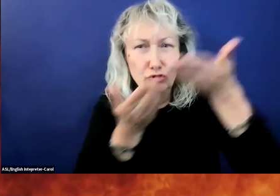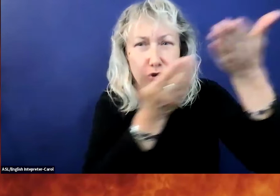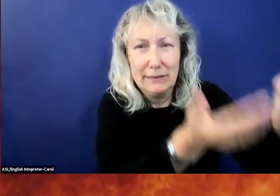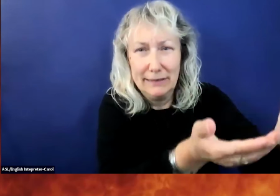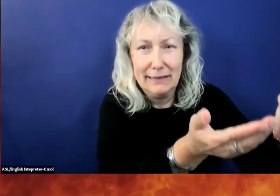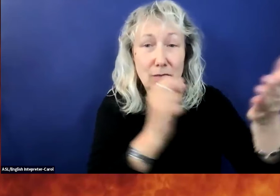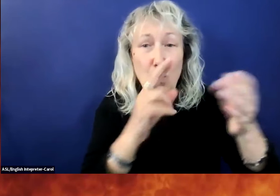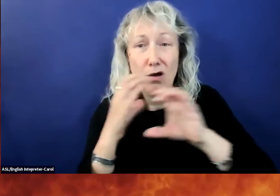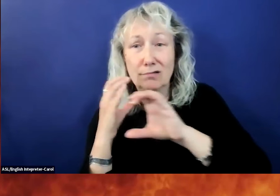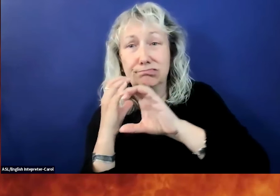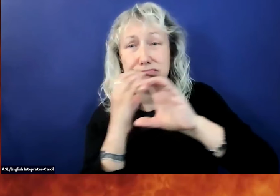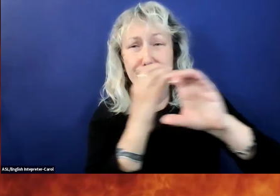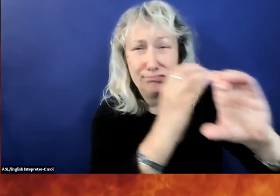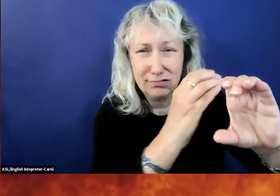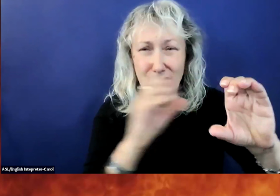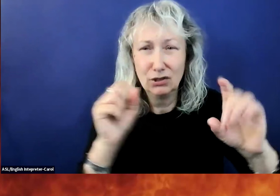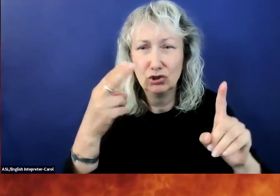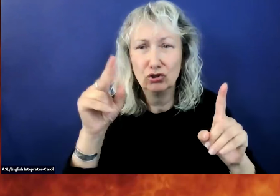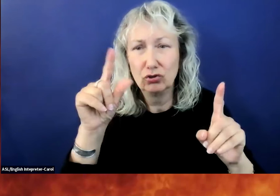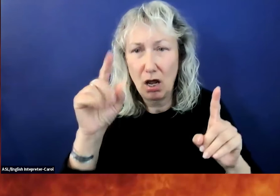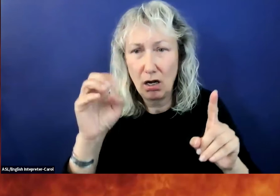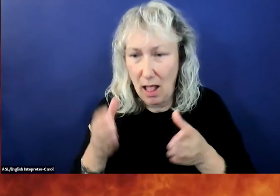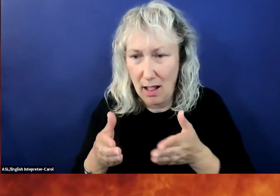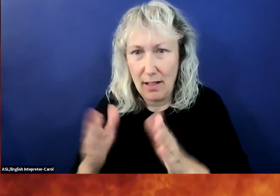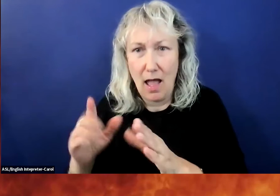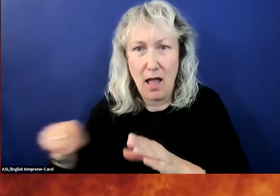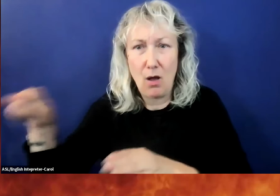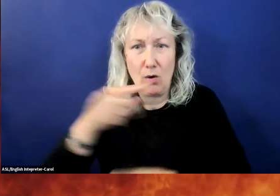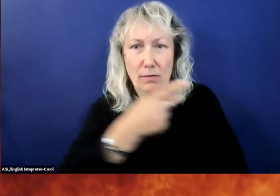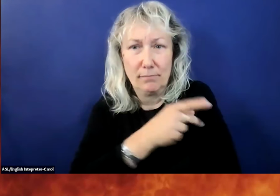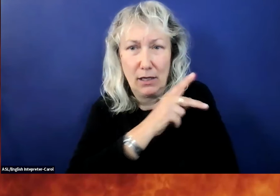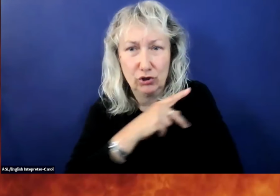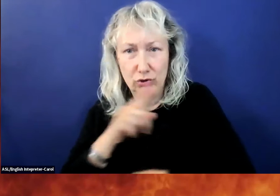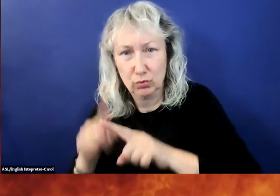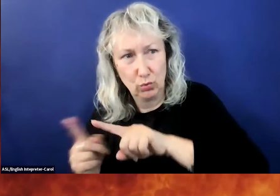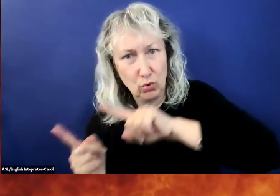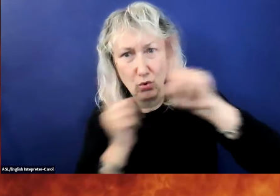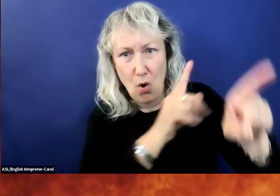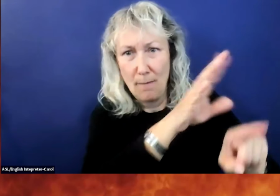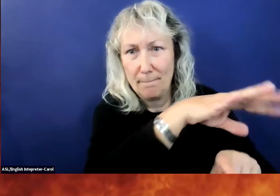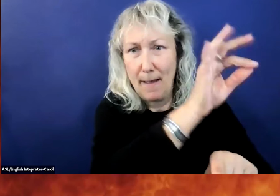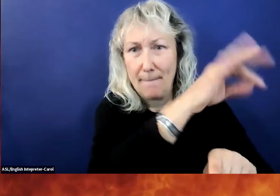shuttles to take patients to local pharmacies to get their medications.